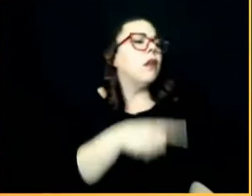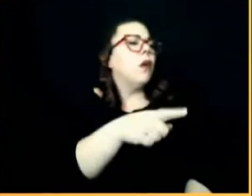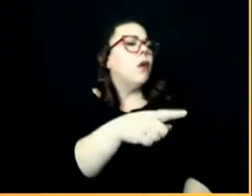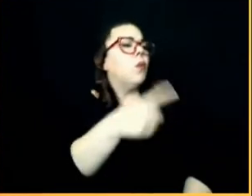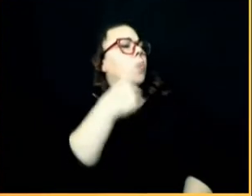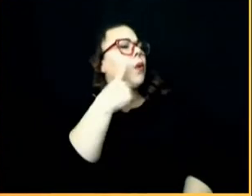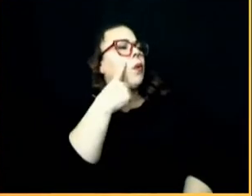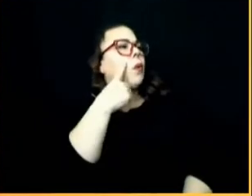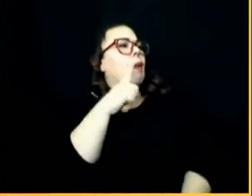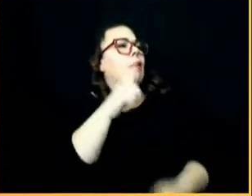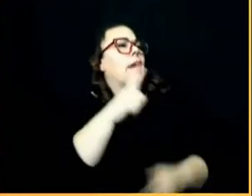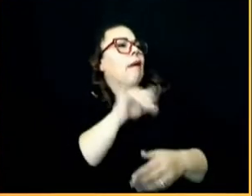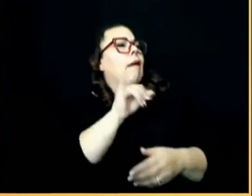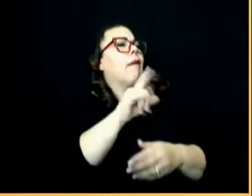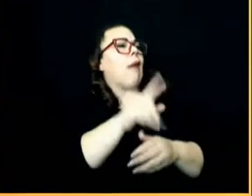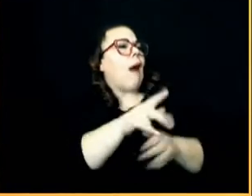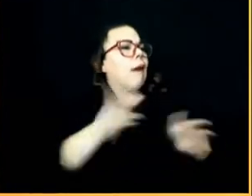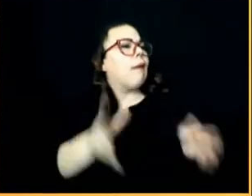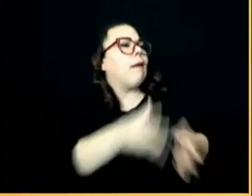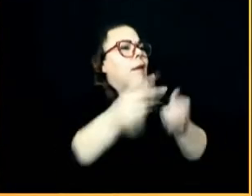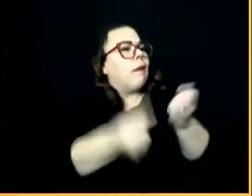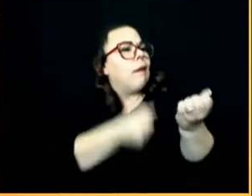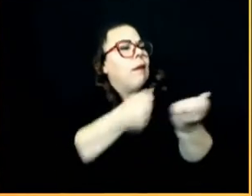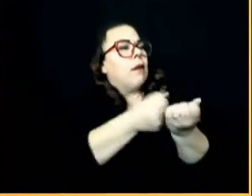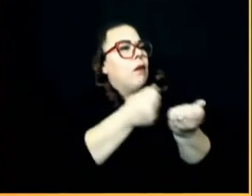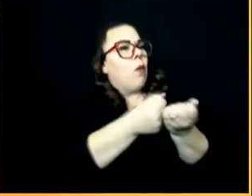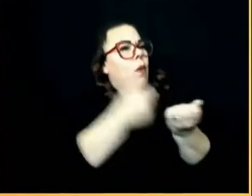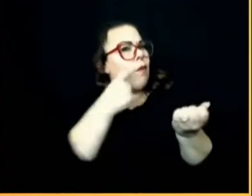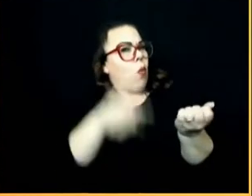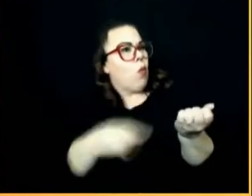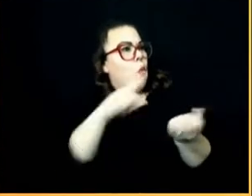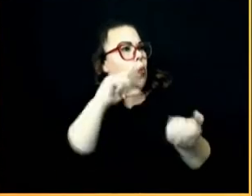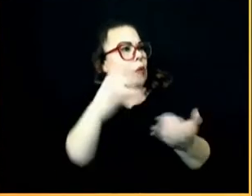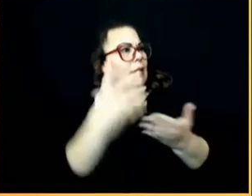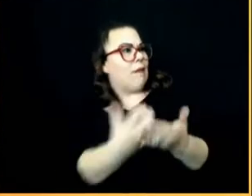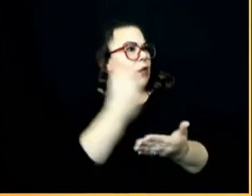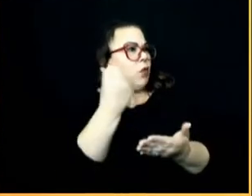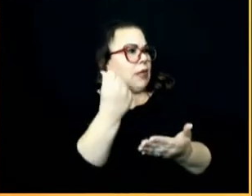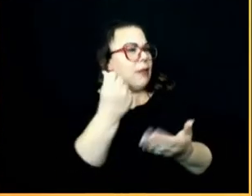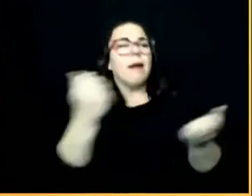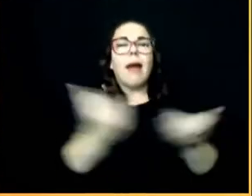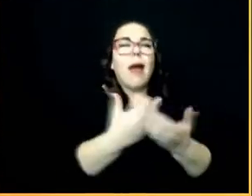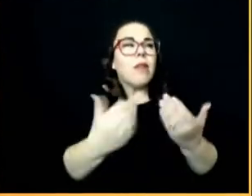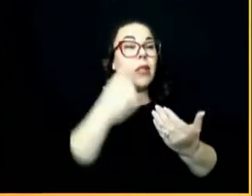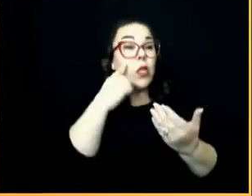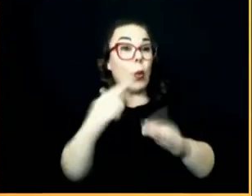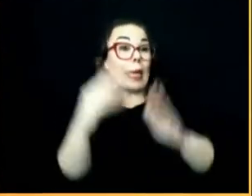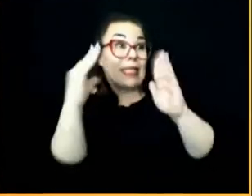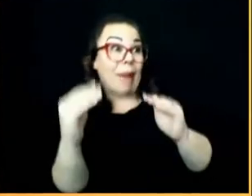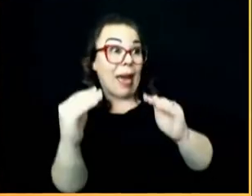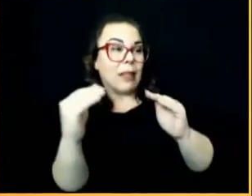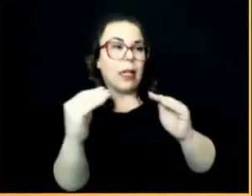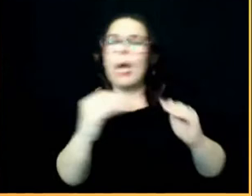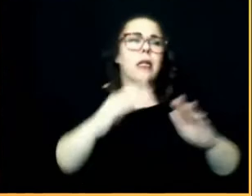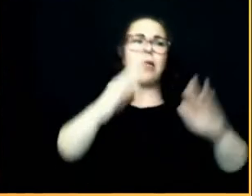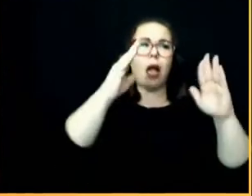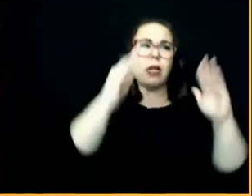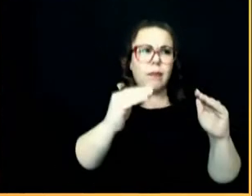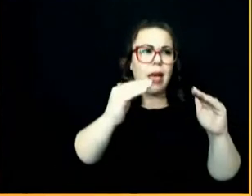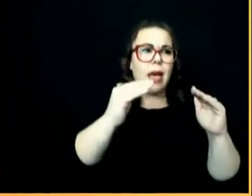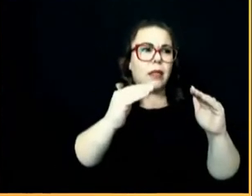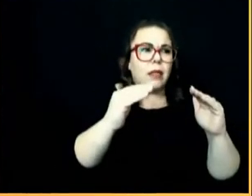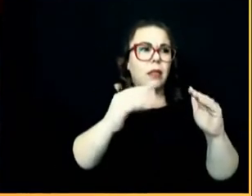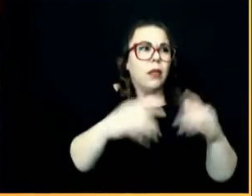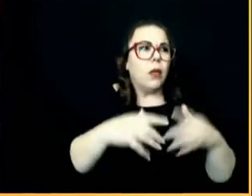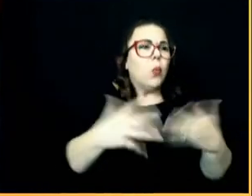dramatic explosion in representation in all these places that you expect and not expect. What's driving these